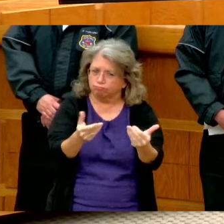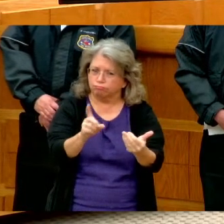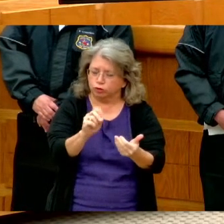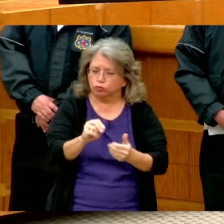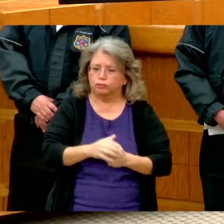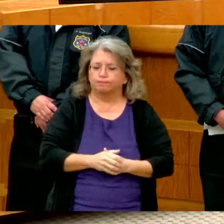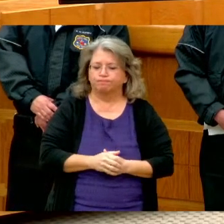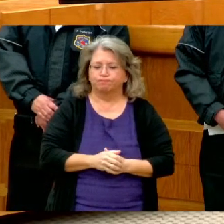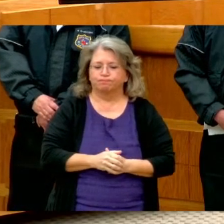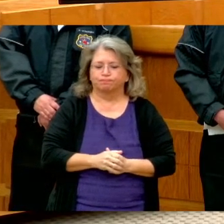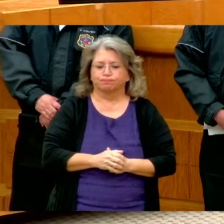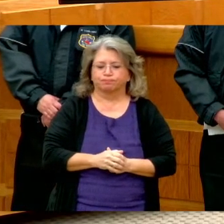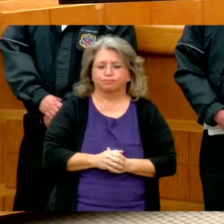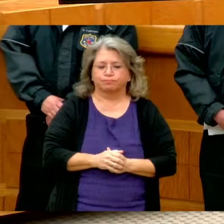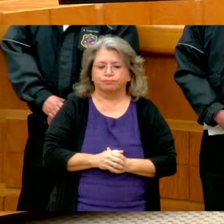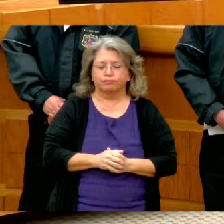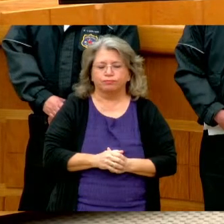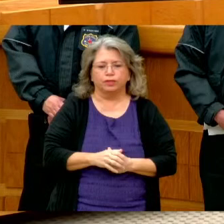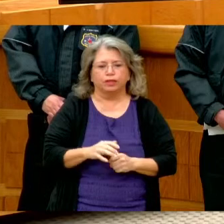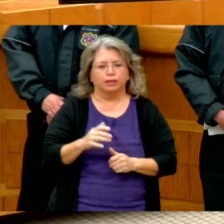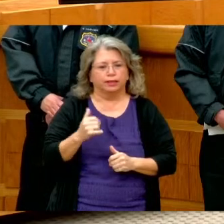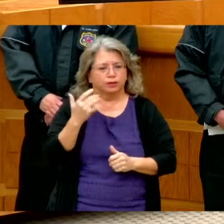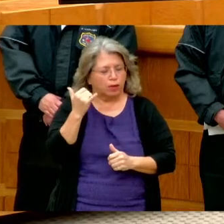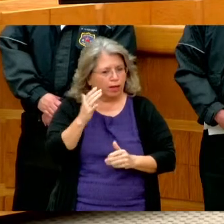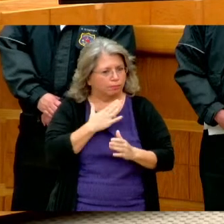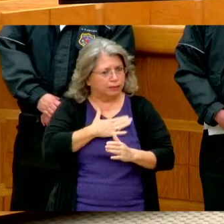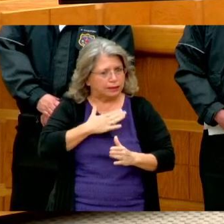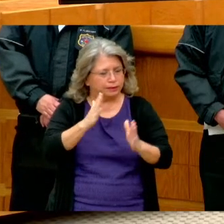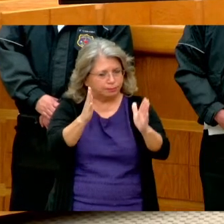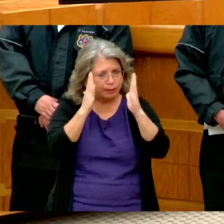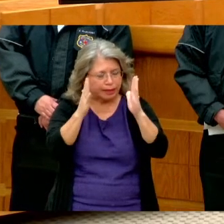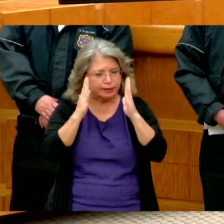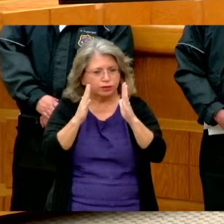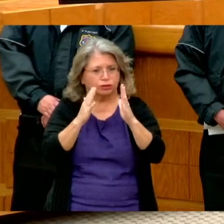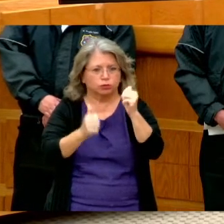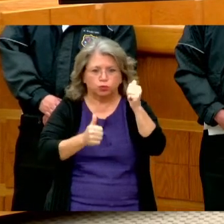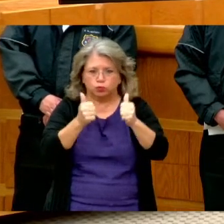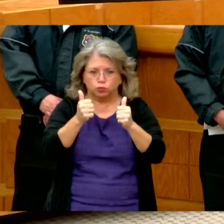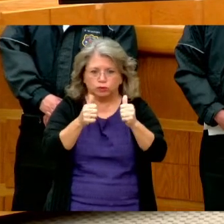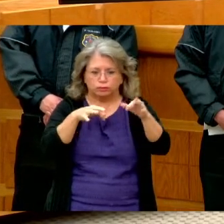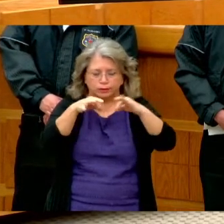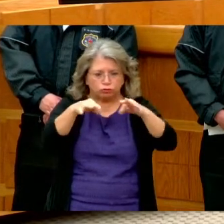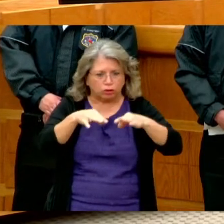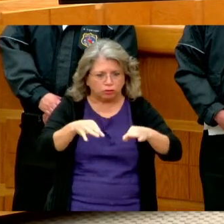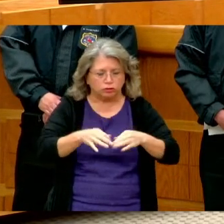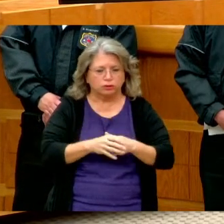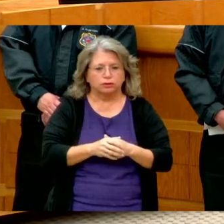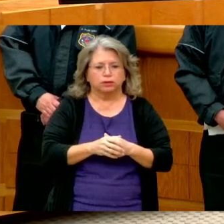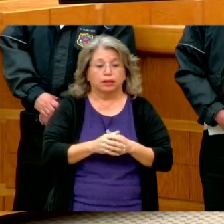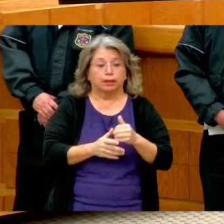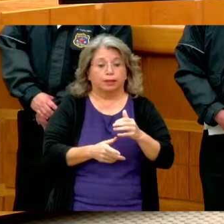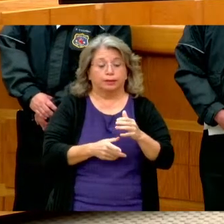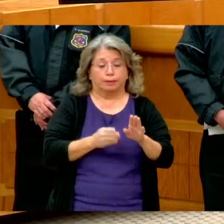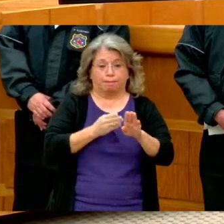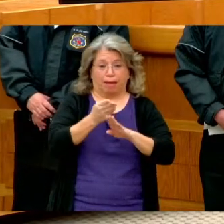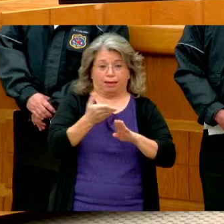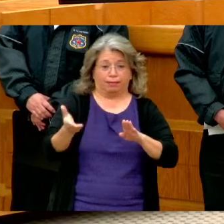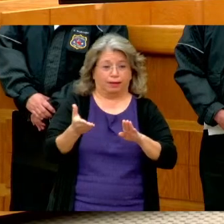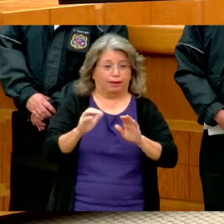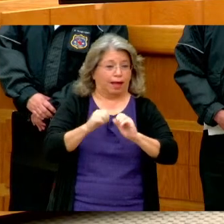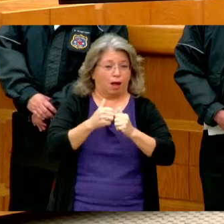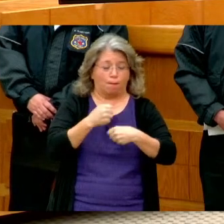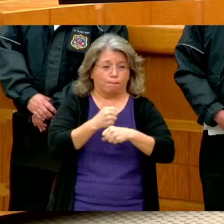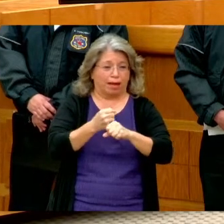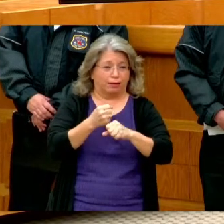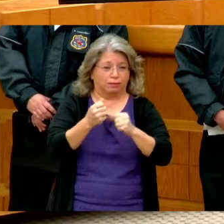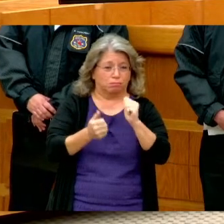we want to make sure that you pay attention. And one of the main things that you need to do to make it effective, and they'll go into that, but I just want to remind